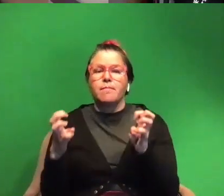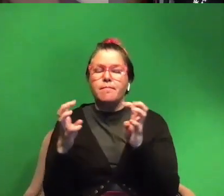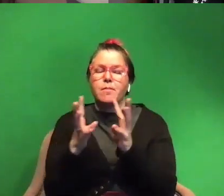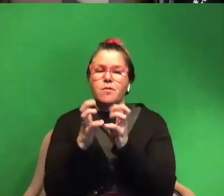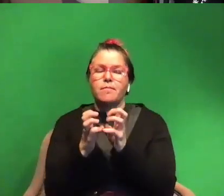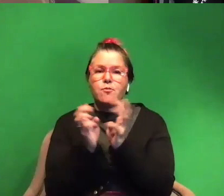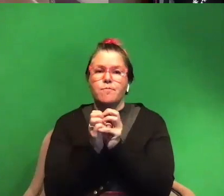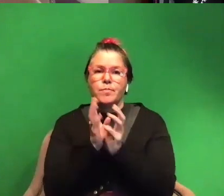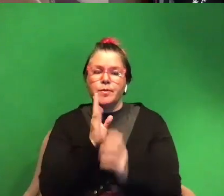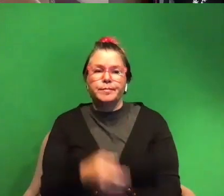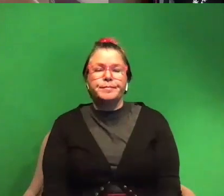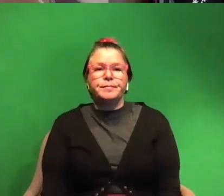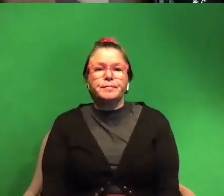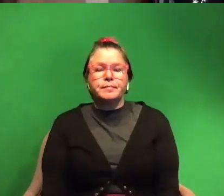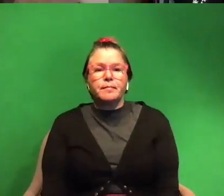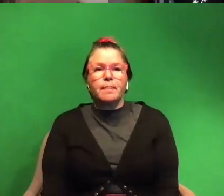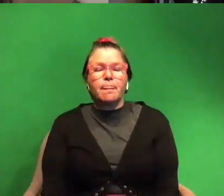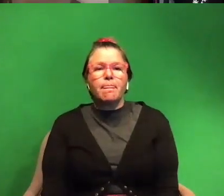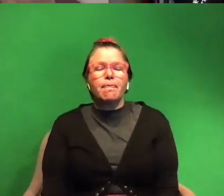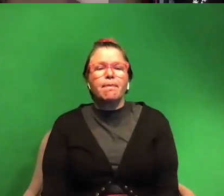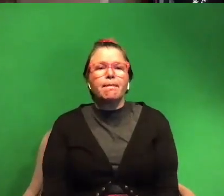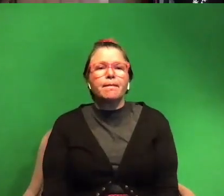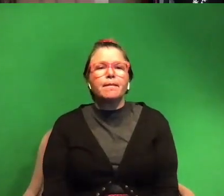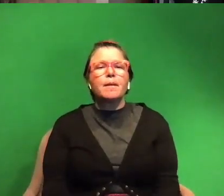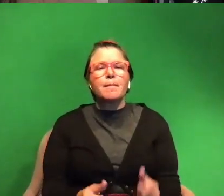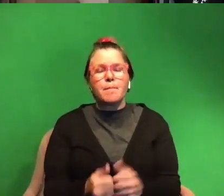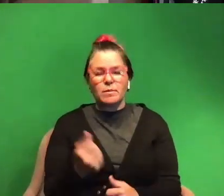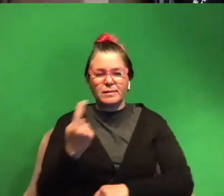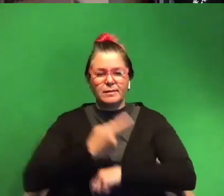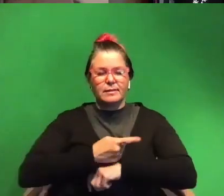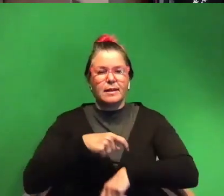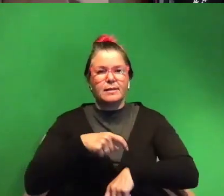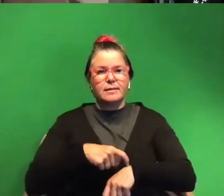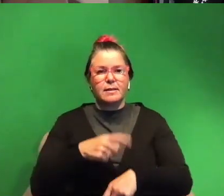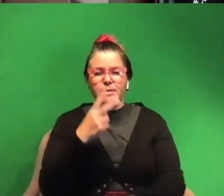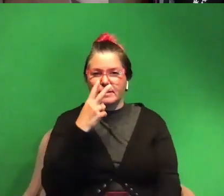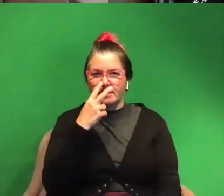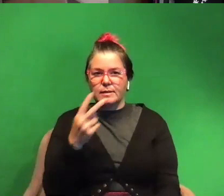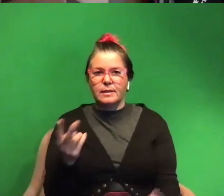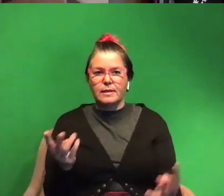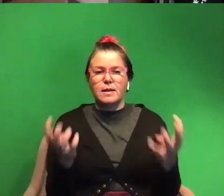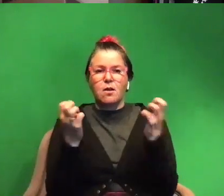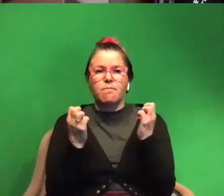in. Whereas most of the times you see a coral during the daytime, they actually have their tentacles fully